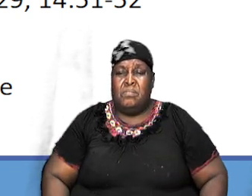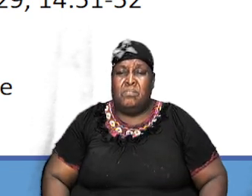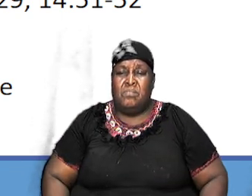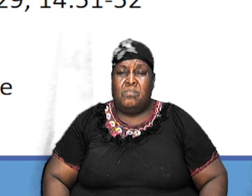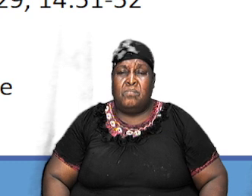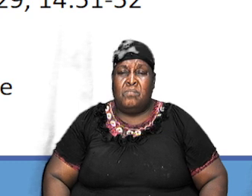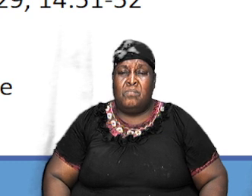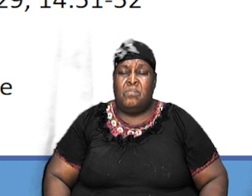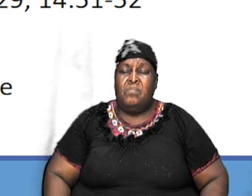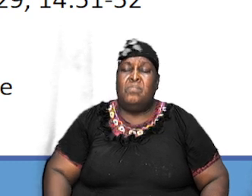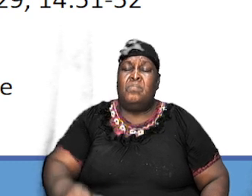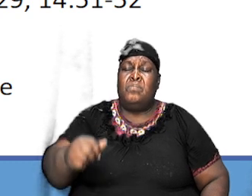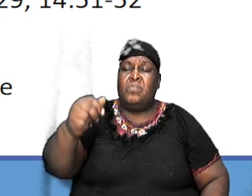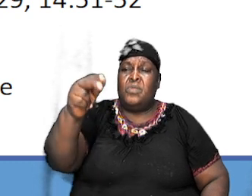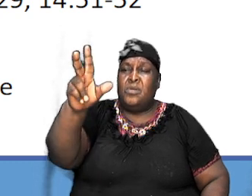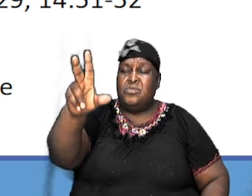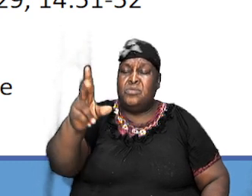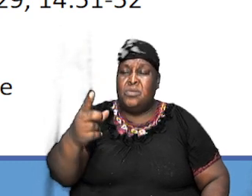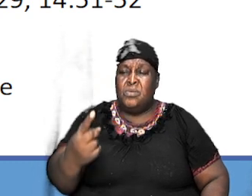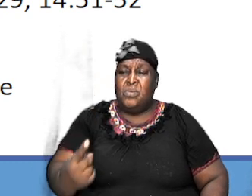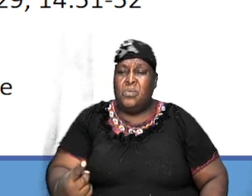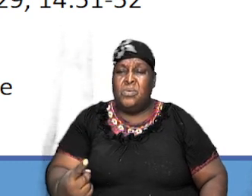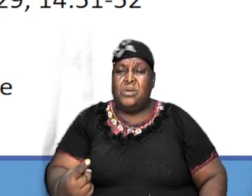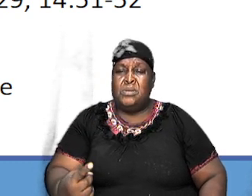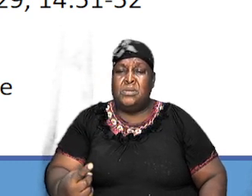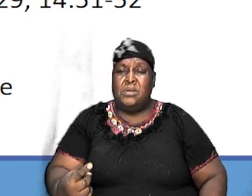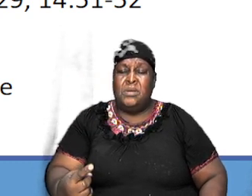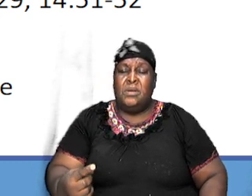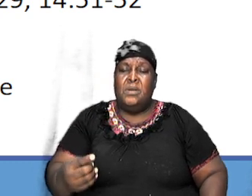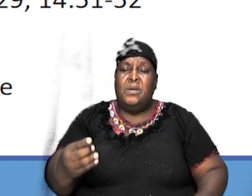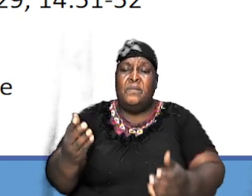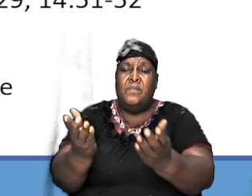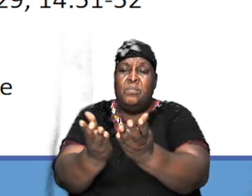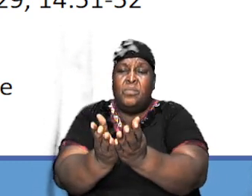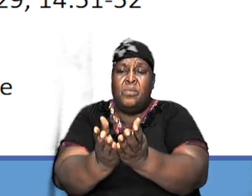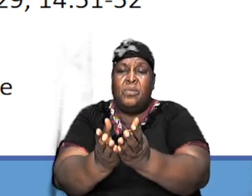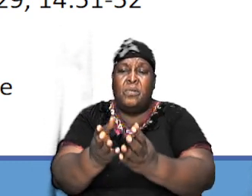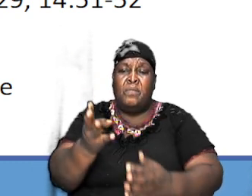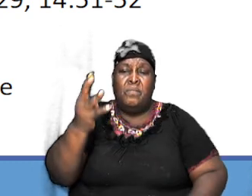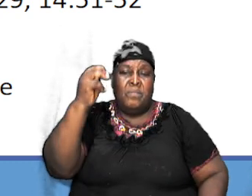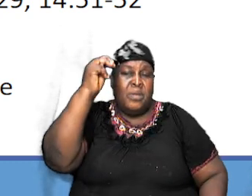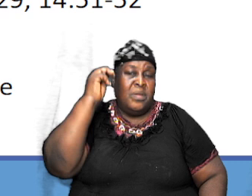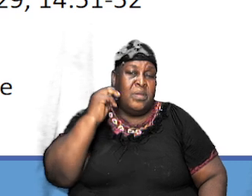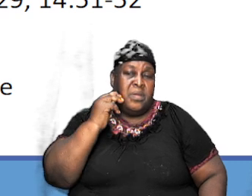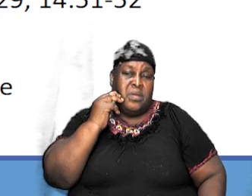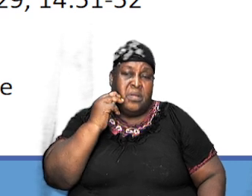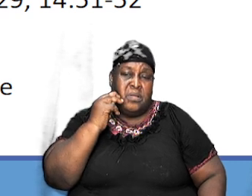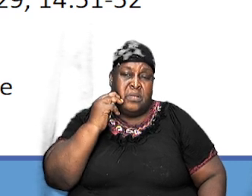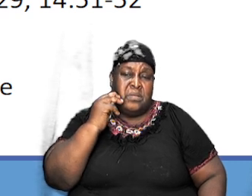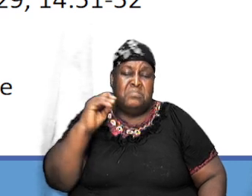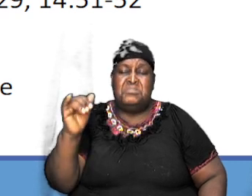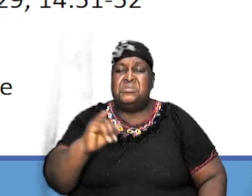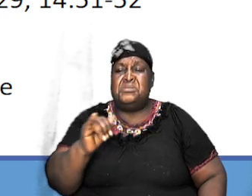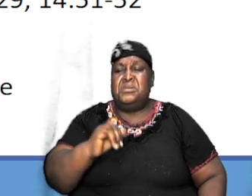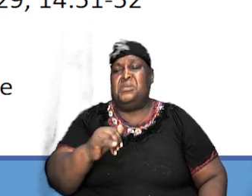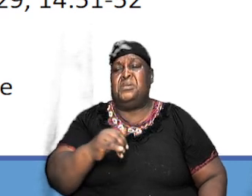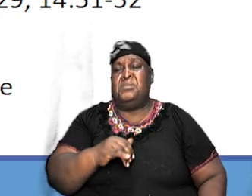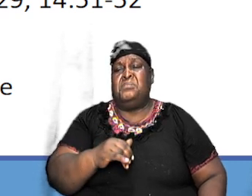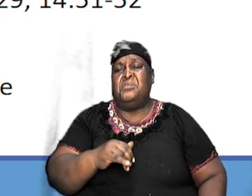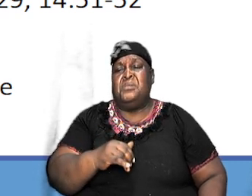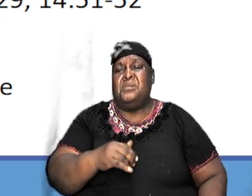three-quarters of the book of Matthew is actually a duplication of the book of Mark.